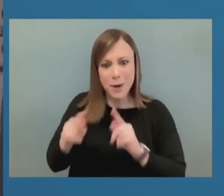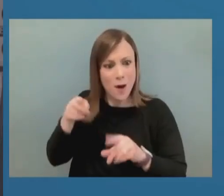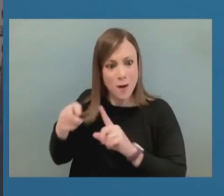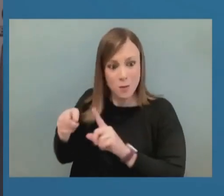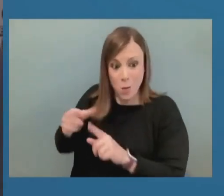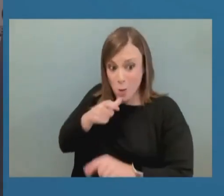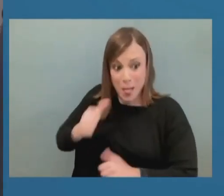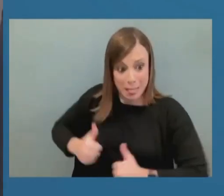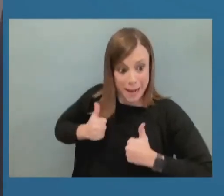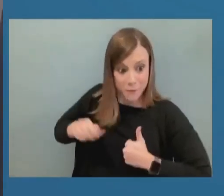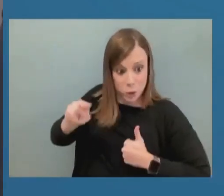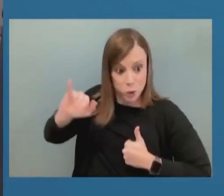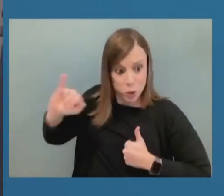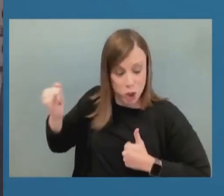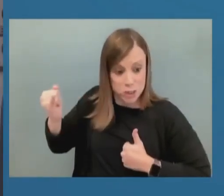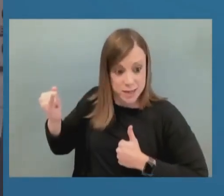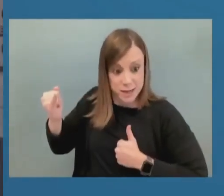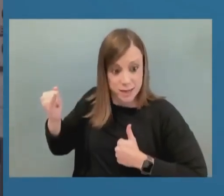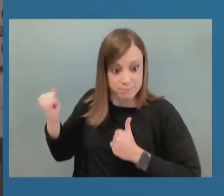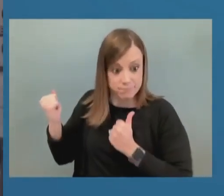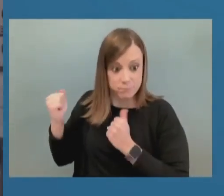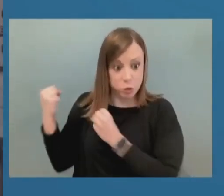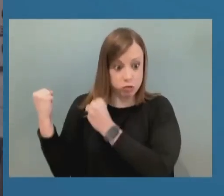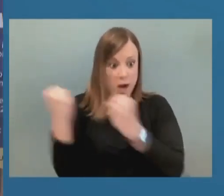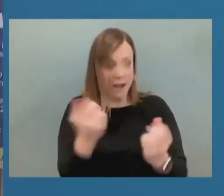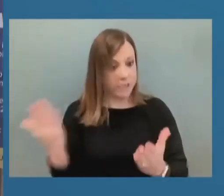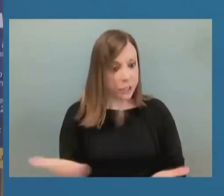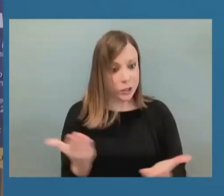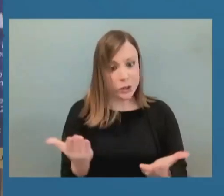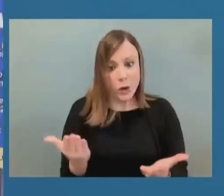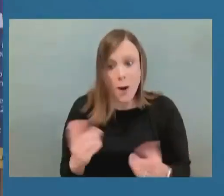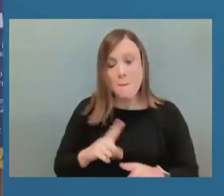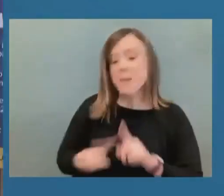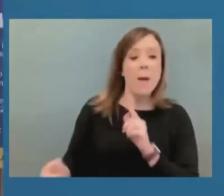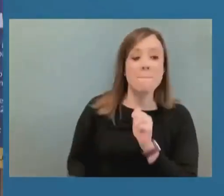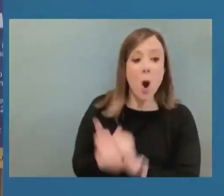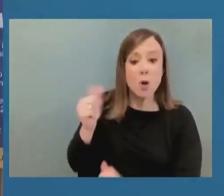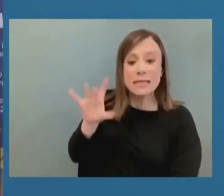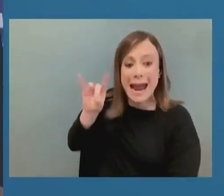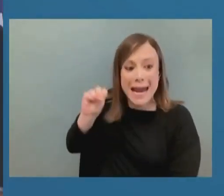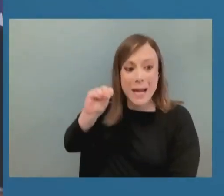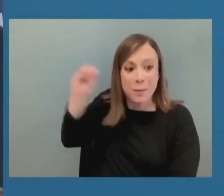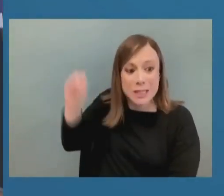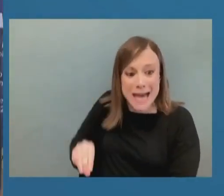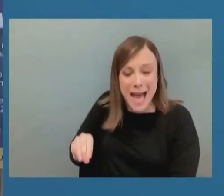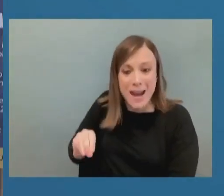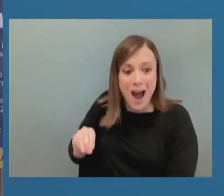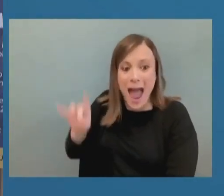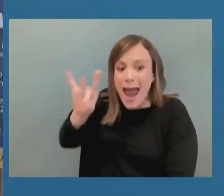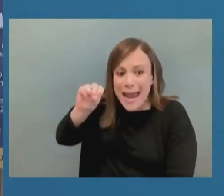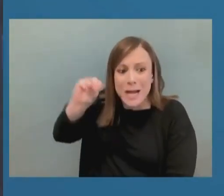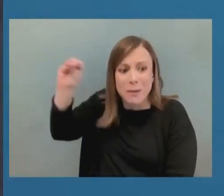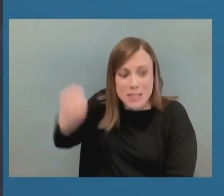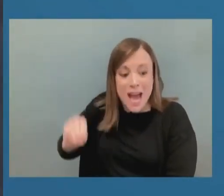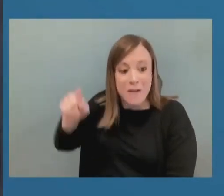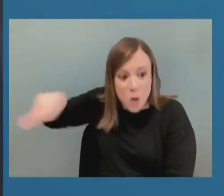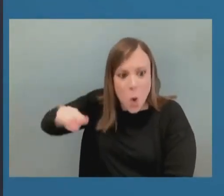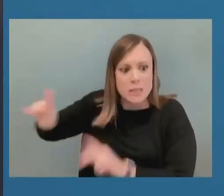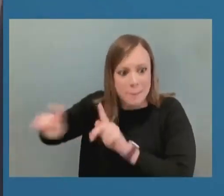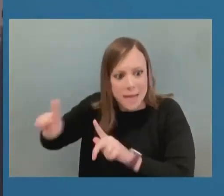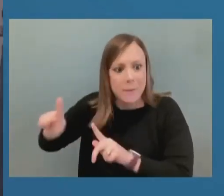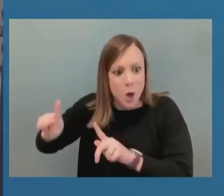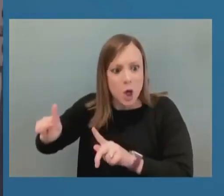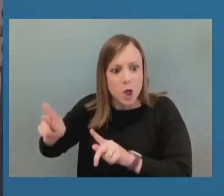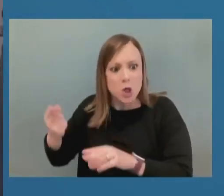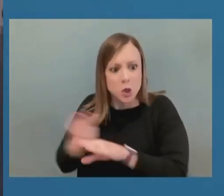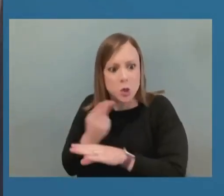About 80% come by public transit, right, Jano? About 80%, they already take public. I want to make sure that there's a world-class program for our New